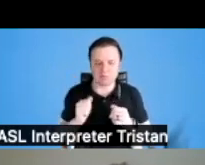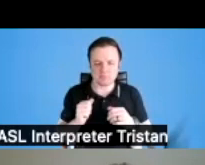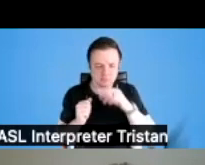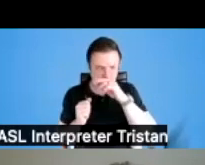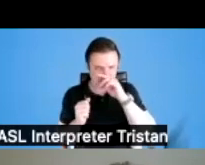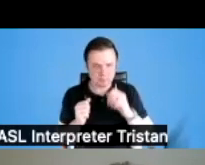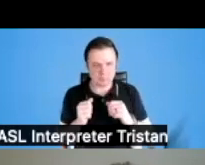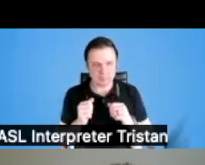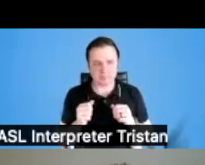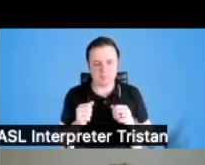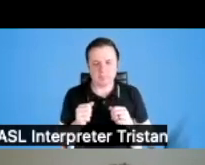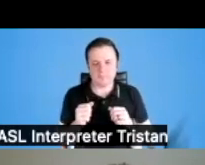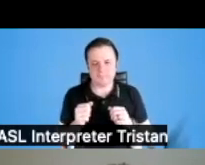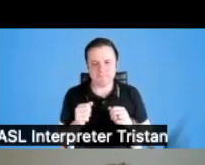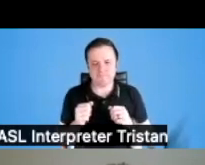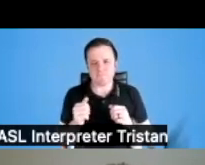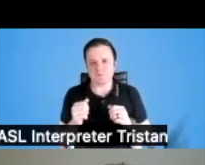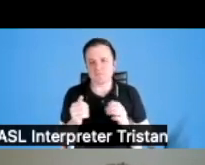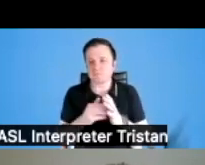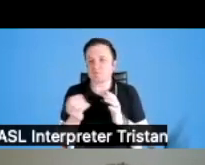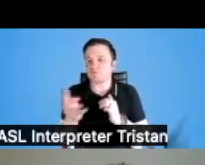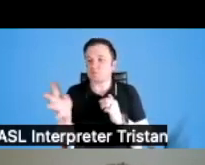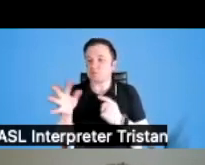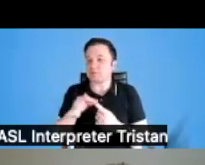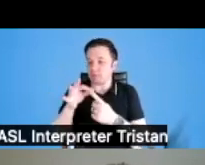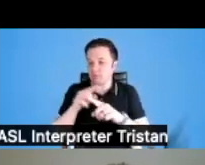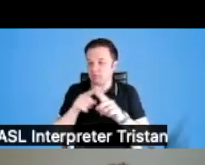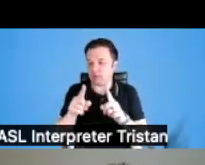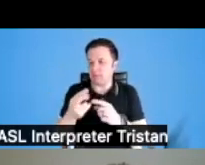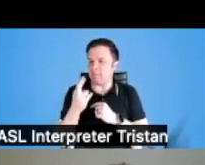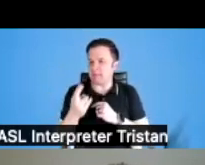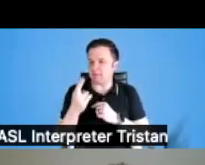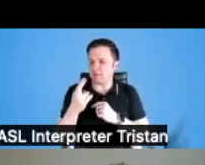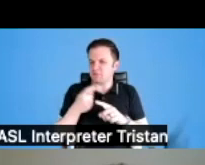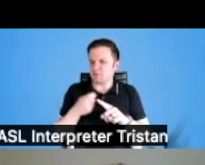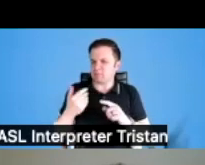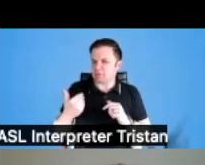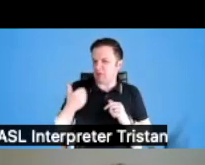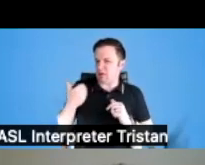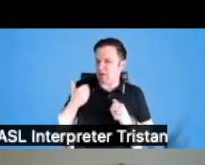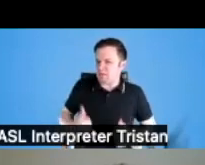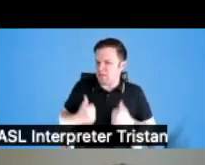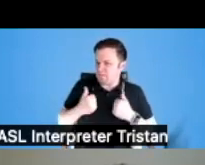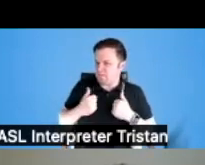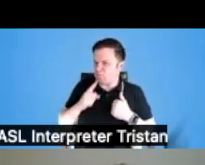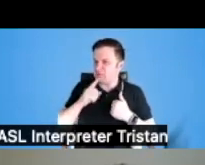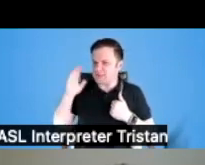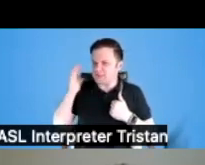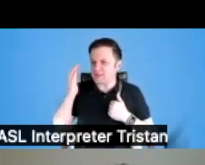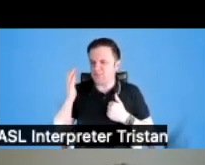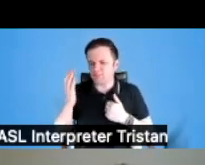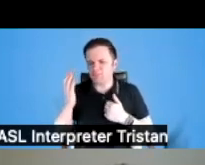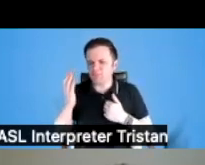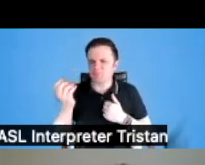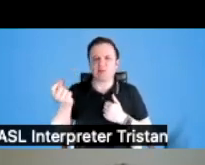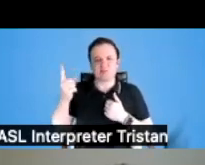Again, there were a few exceptions, mainly like best friends from earlier in life, who really seemed to get